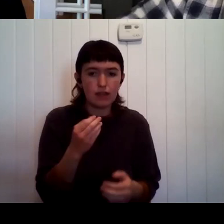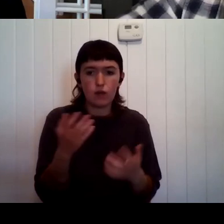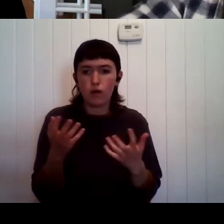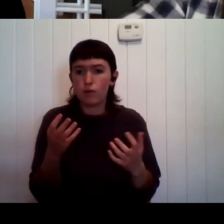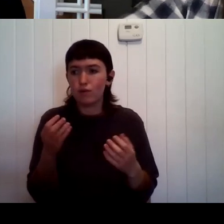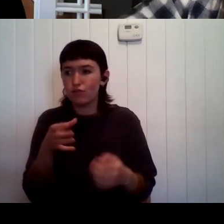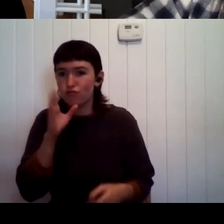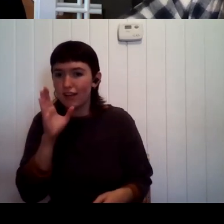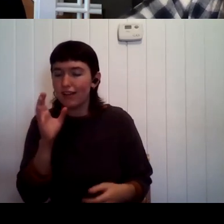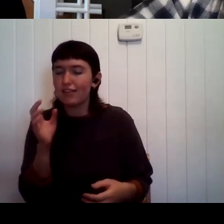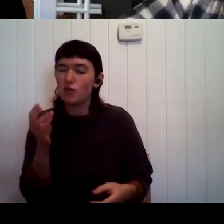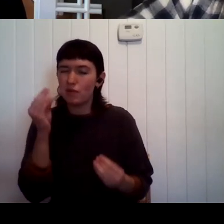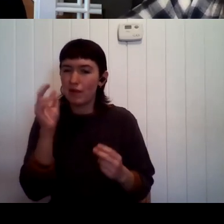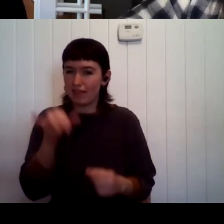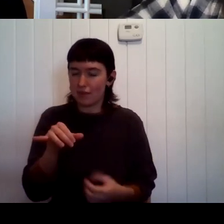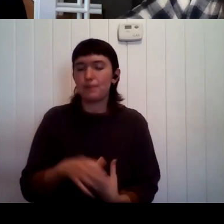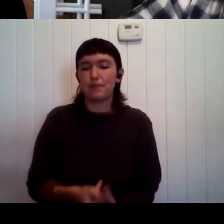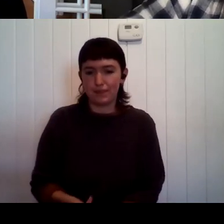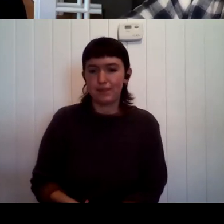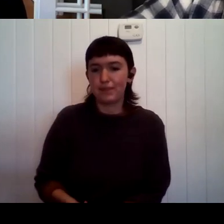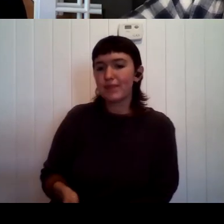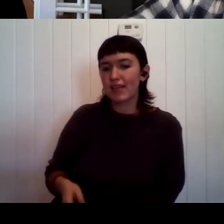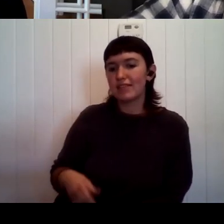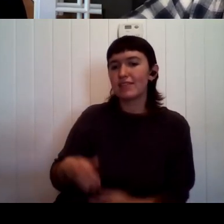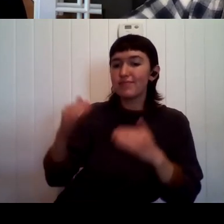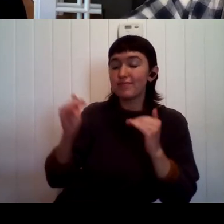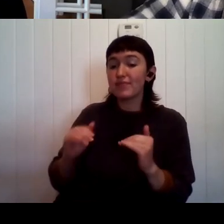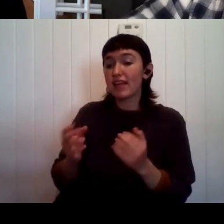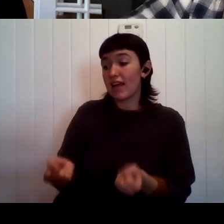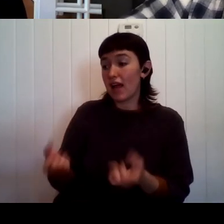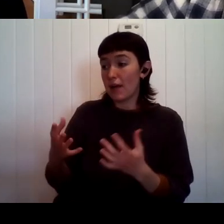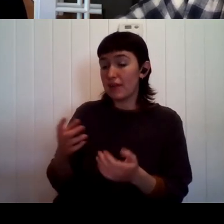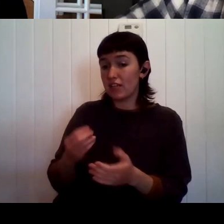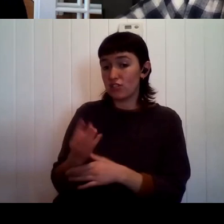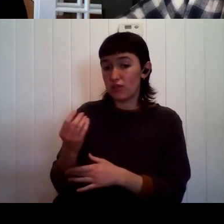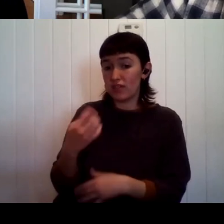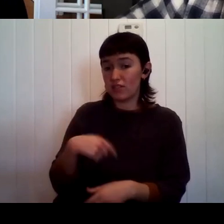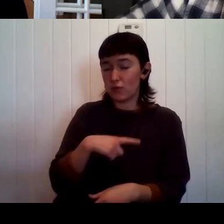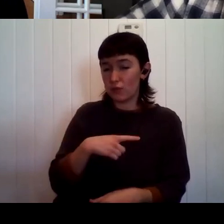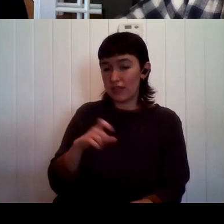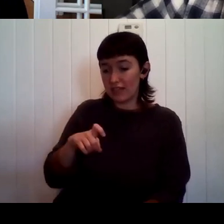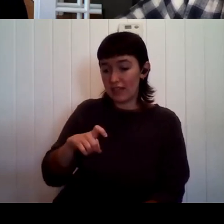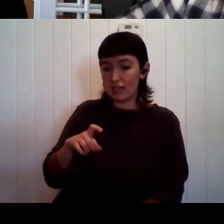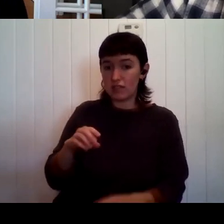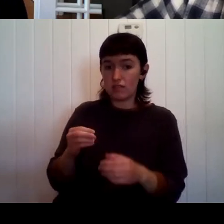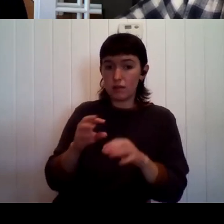Totally. The next question is, how many trees do we need to plant for a positive impact?